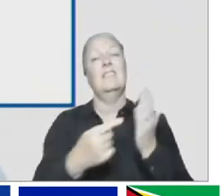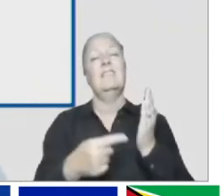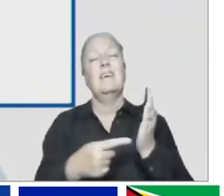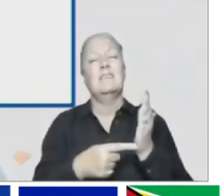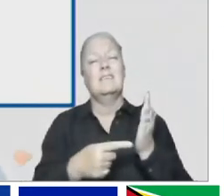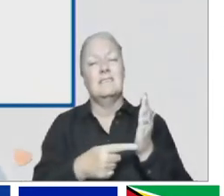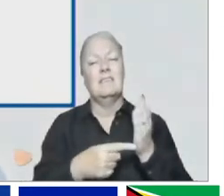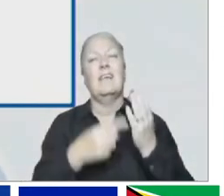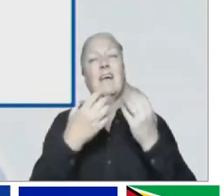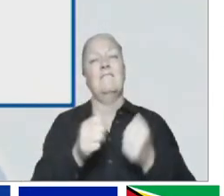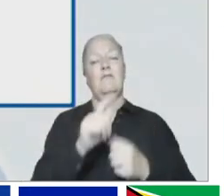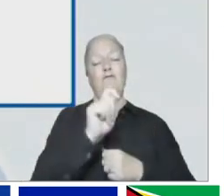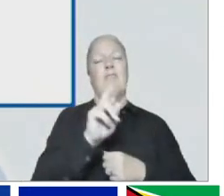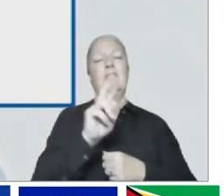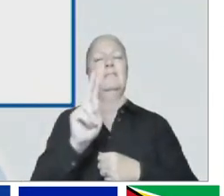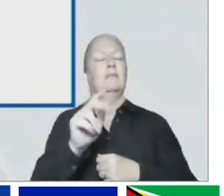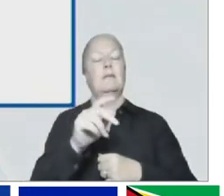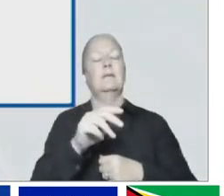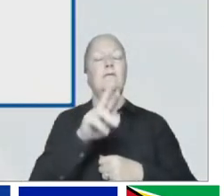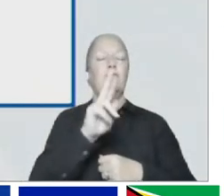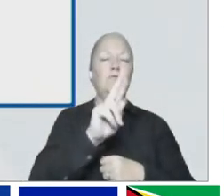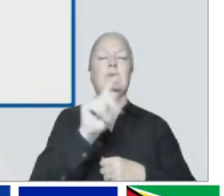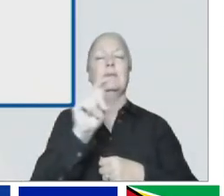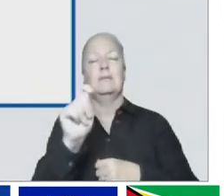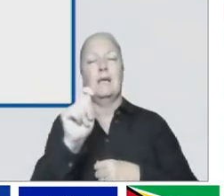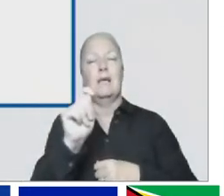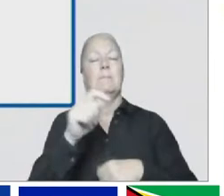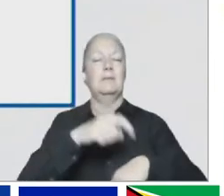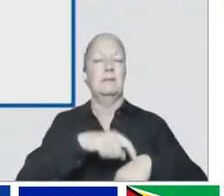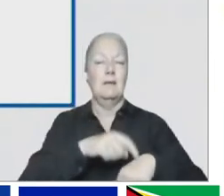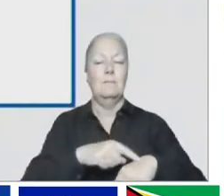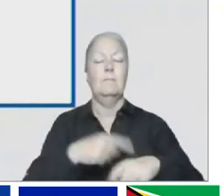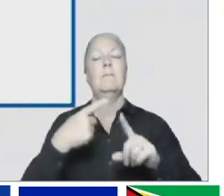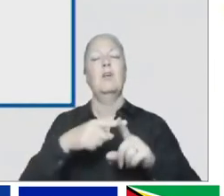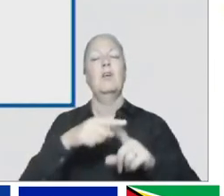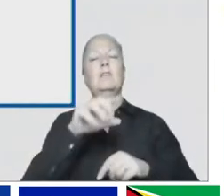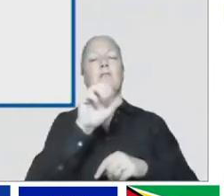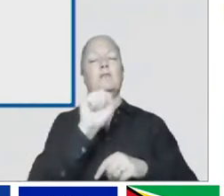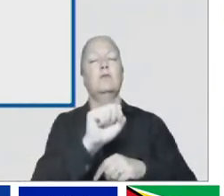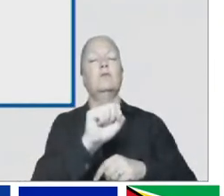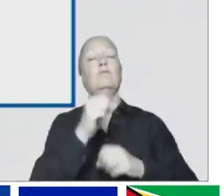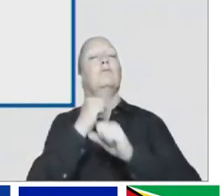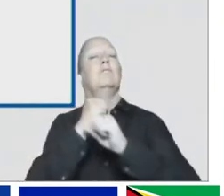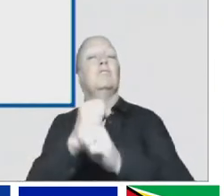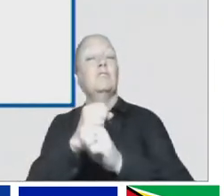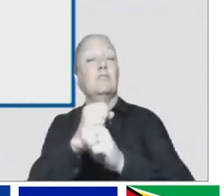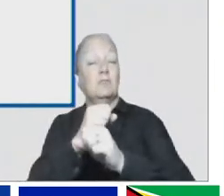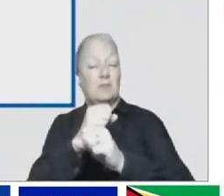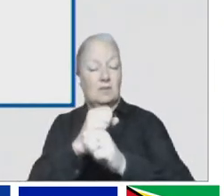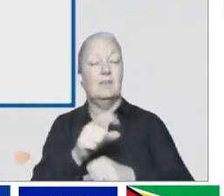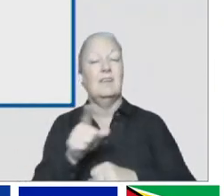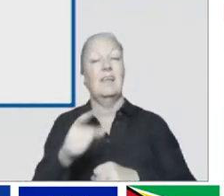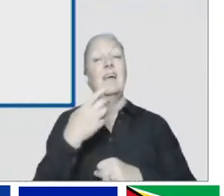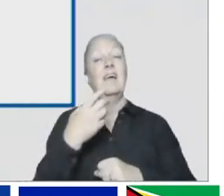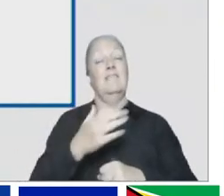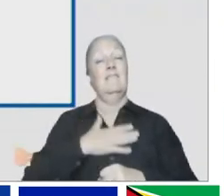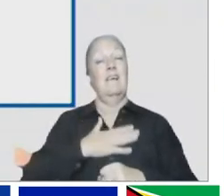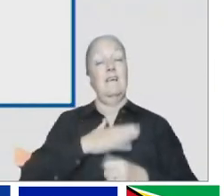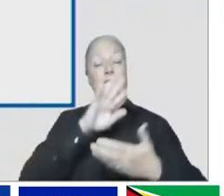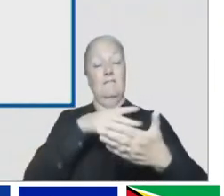had the National Social Protection Committee, and that's the institutional framework for Jamaica's social protection